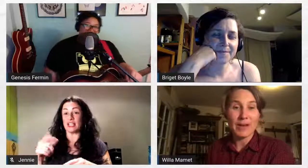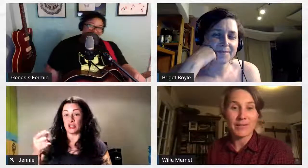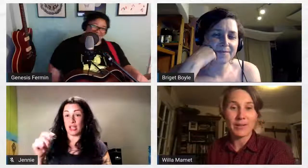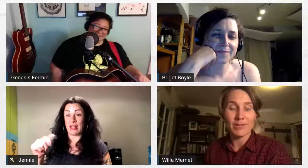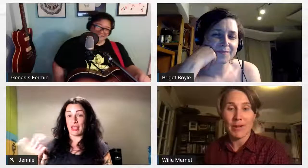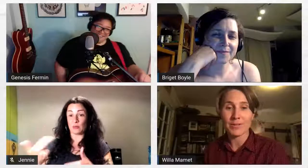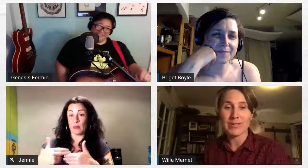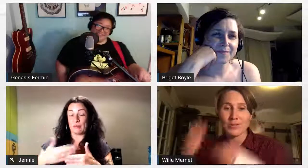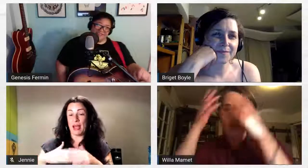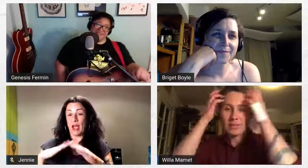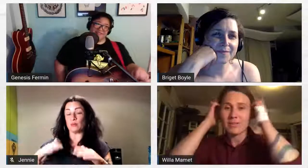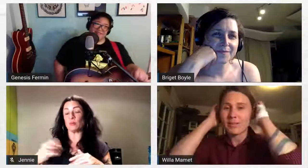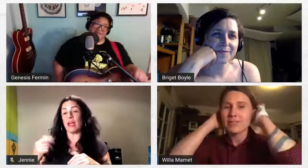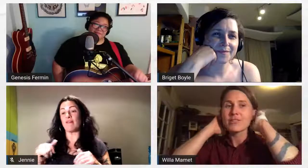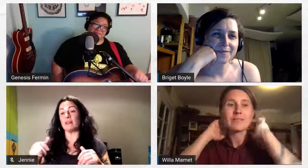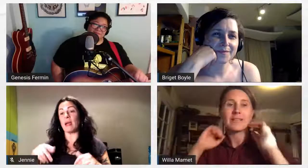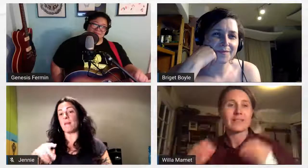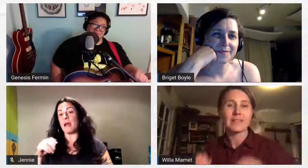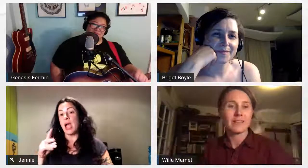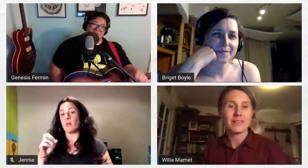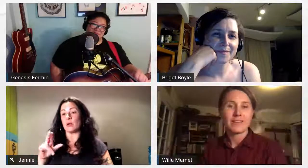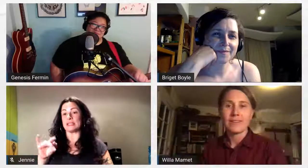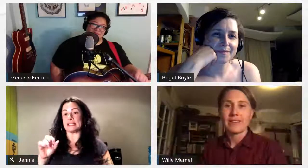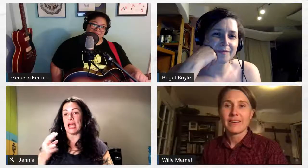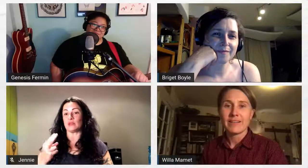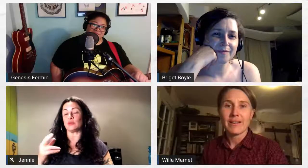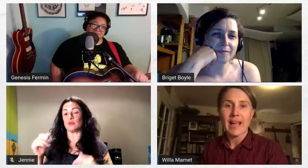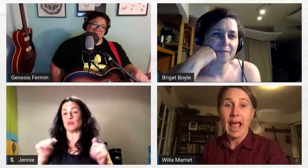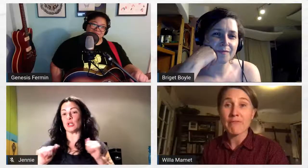house. We were having a power snatch rehearsal, and she was like,